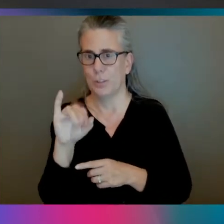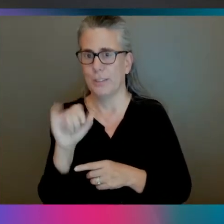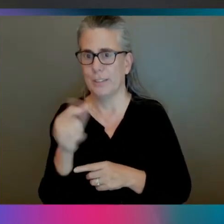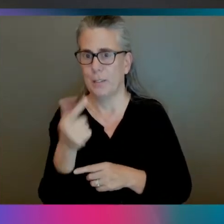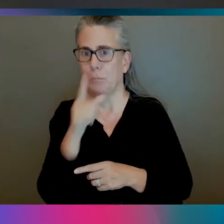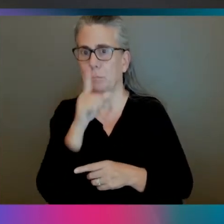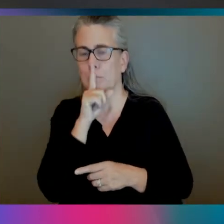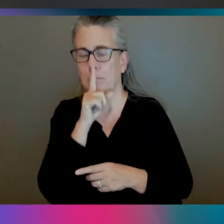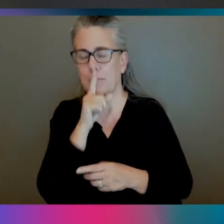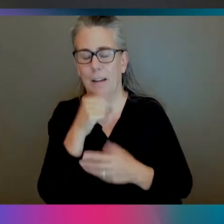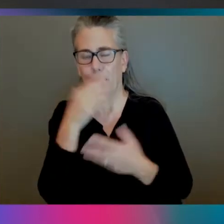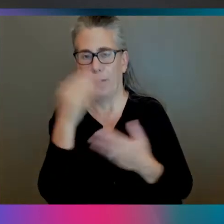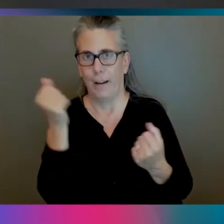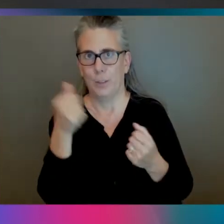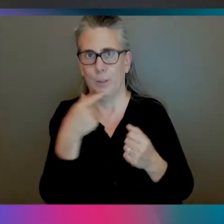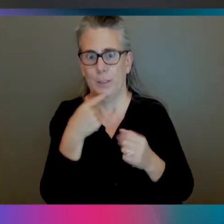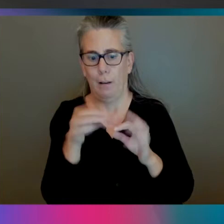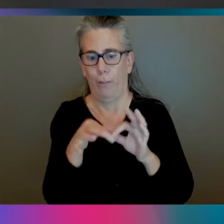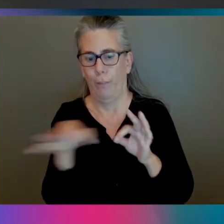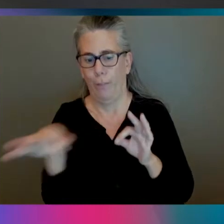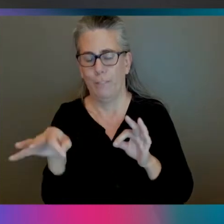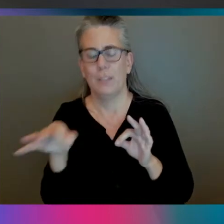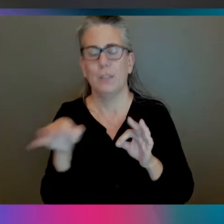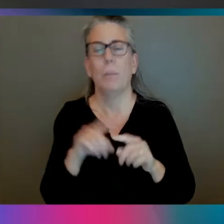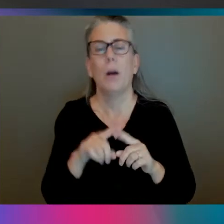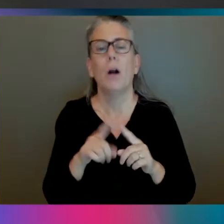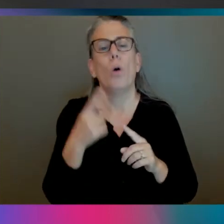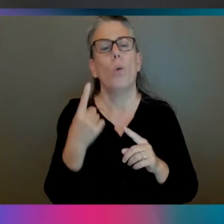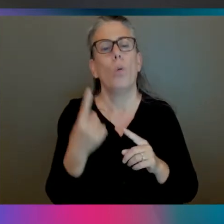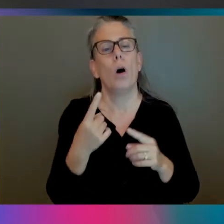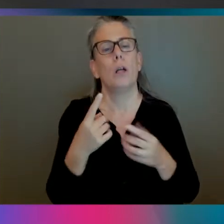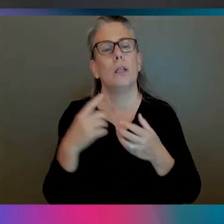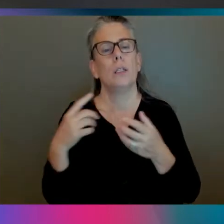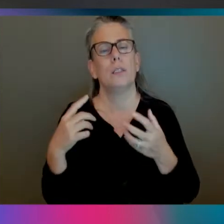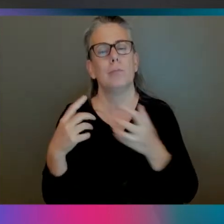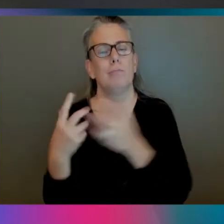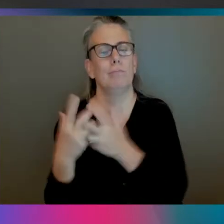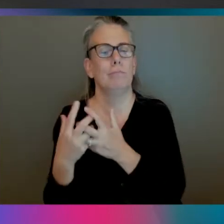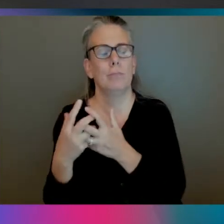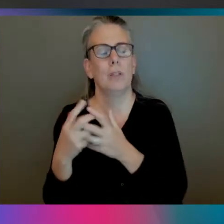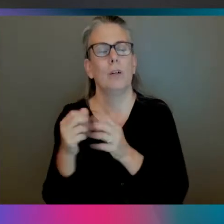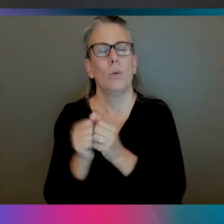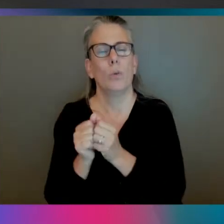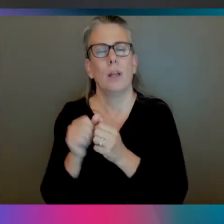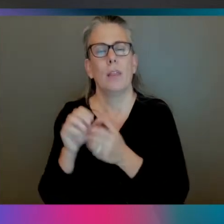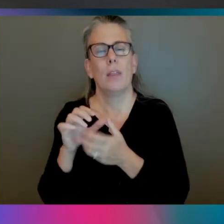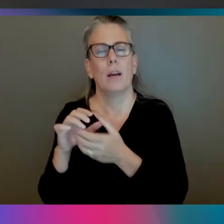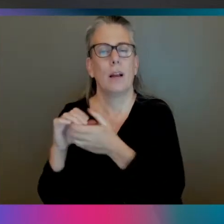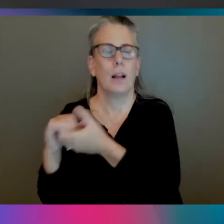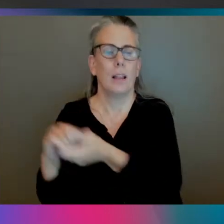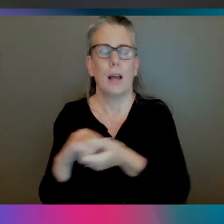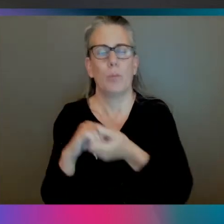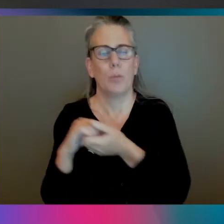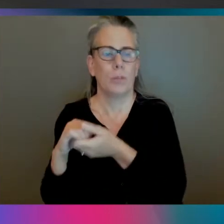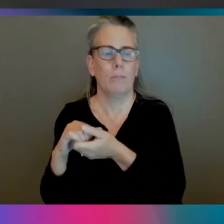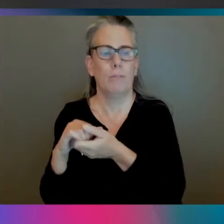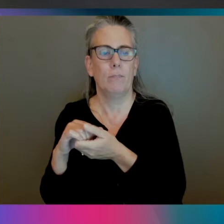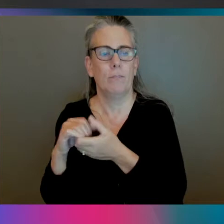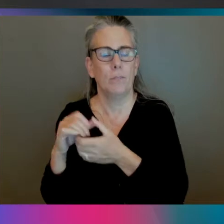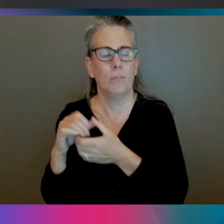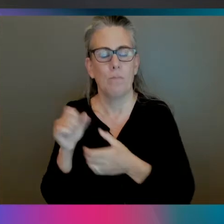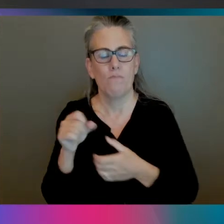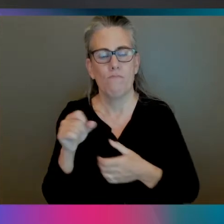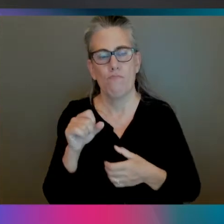to the collaborative. All right, that's what I'll just say. It is. And I see some 1s. I see a lot of 1s coming in. Okay. I see